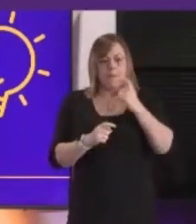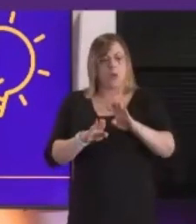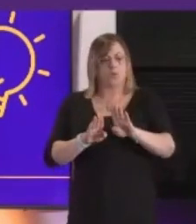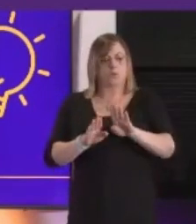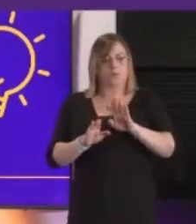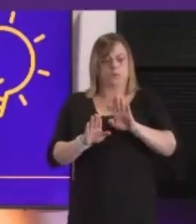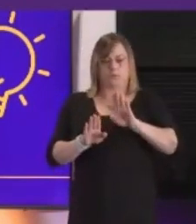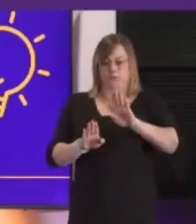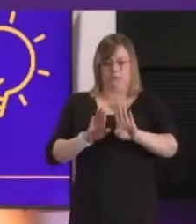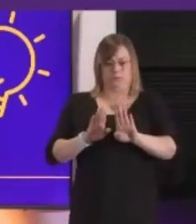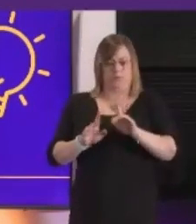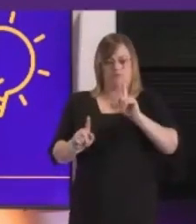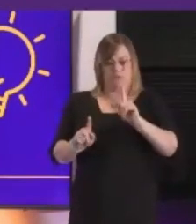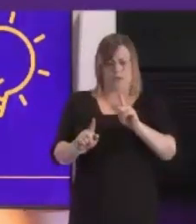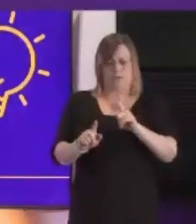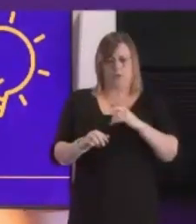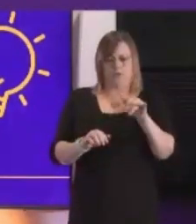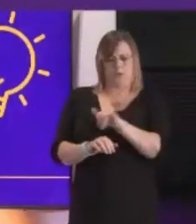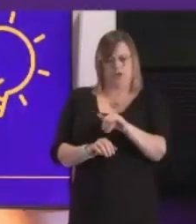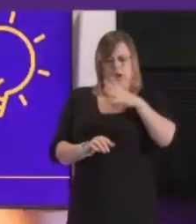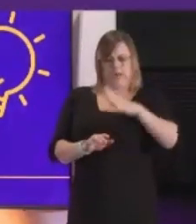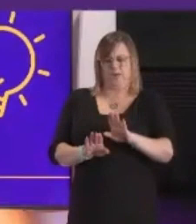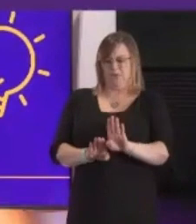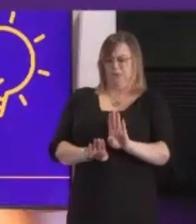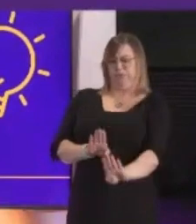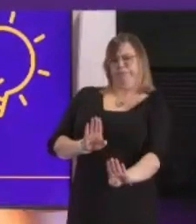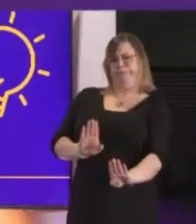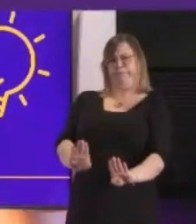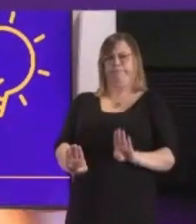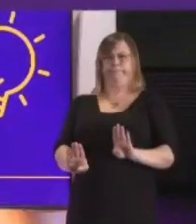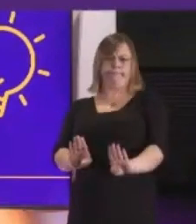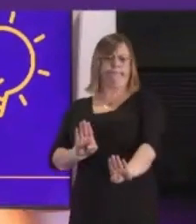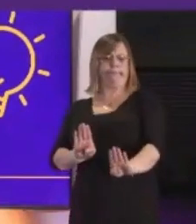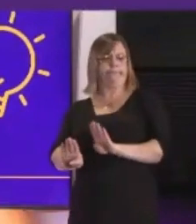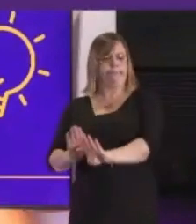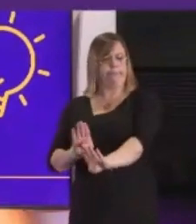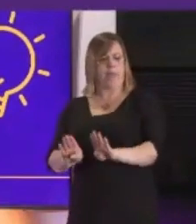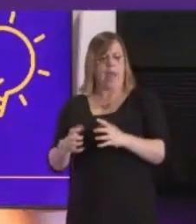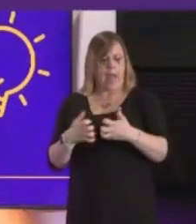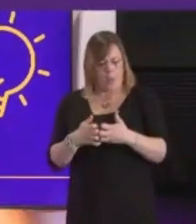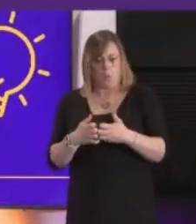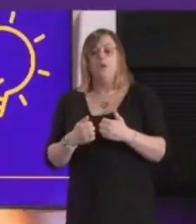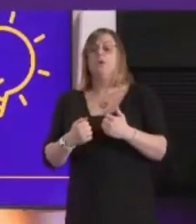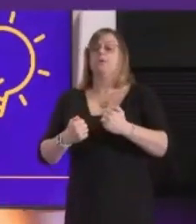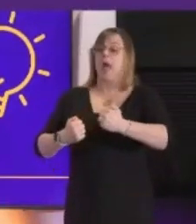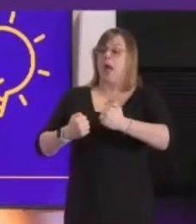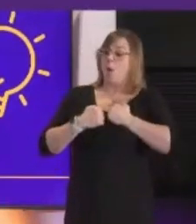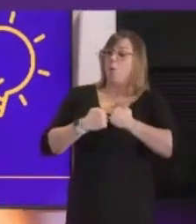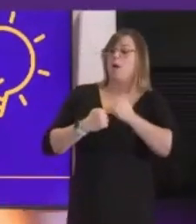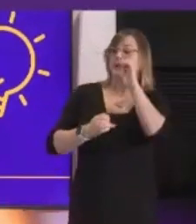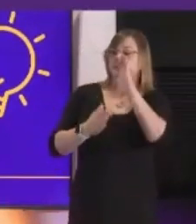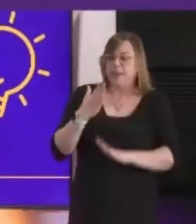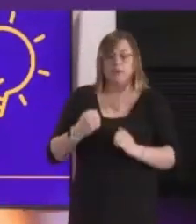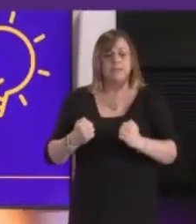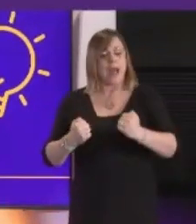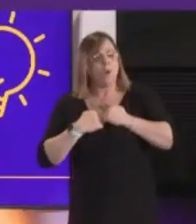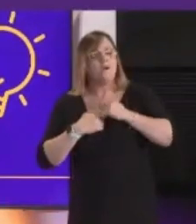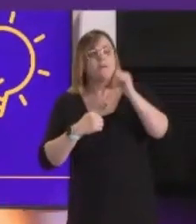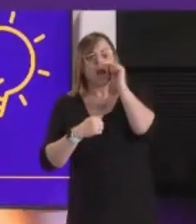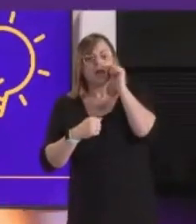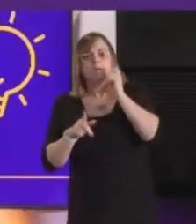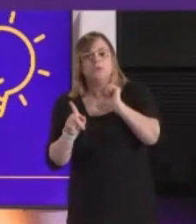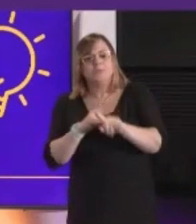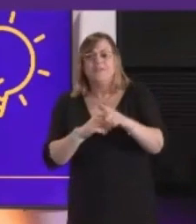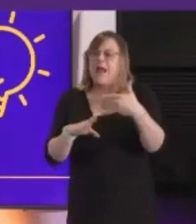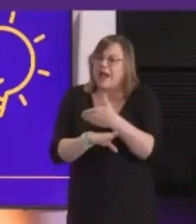and more effortfully around, okay, what do I need to do next? So it's about our level of experience and our familiarity with a particular action or